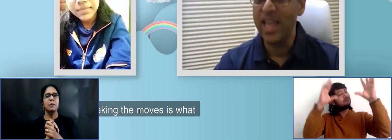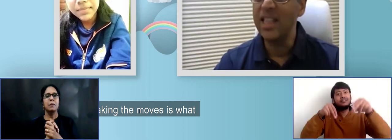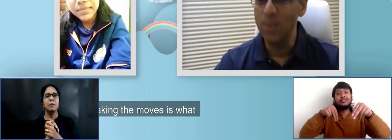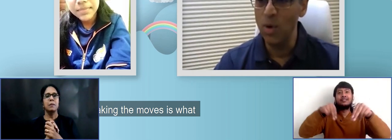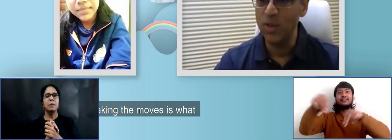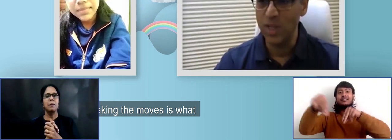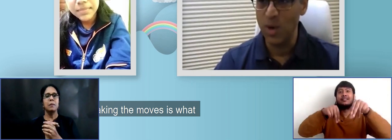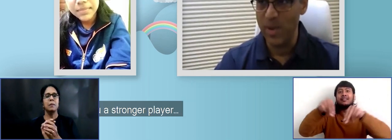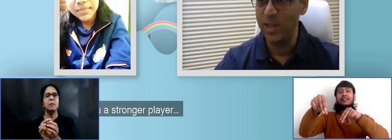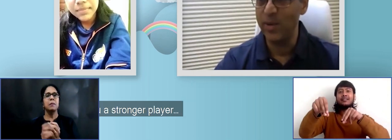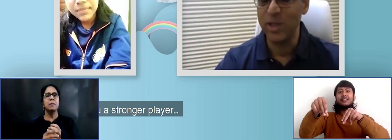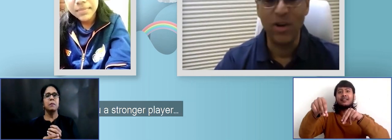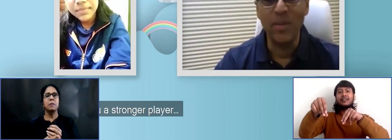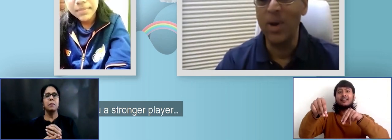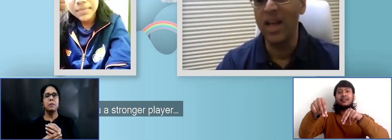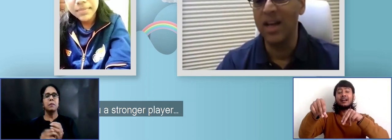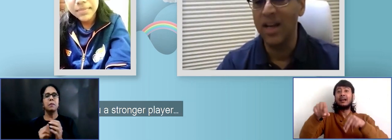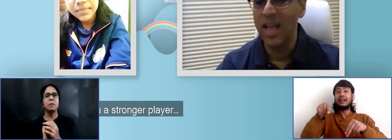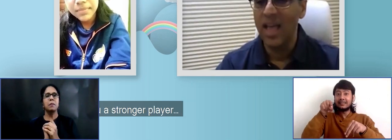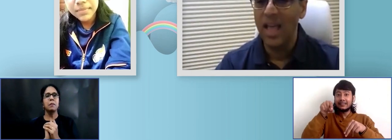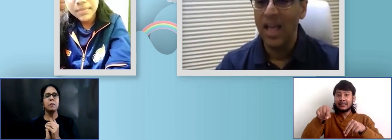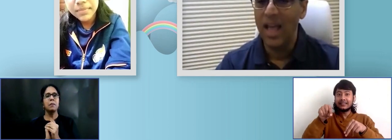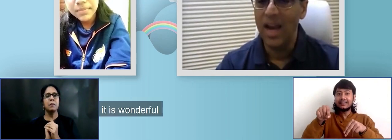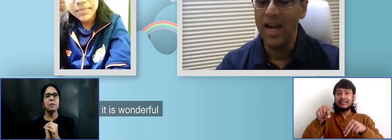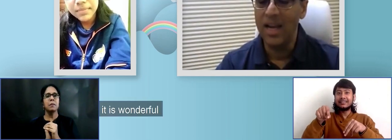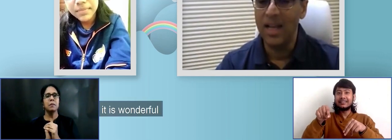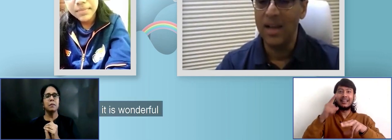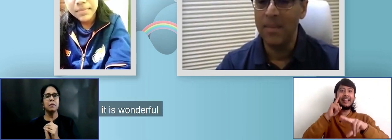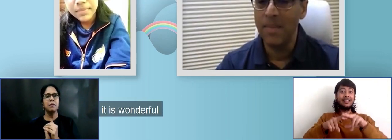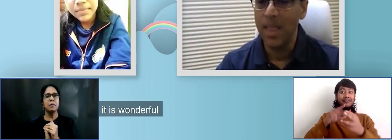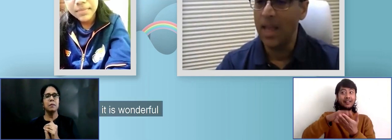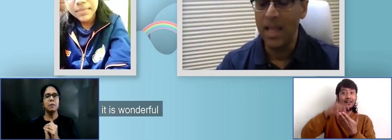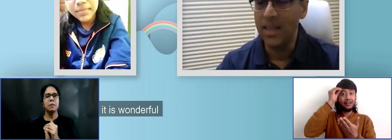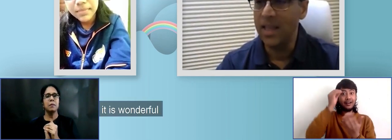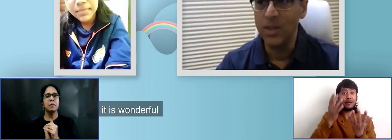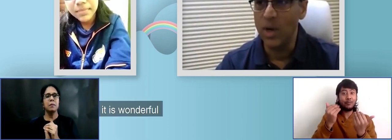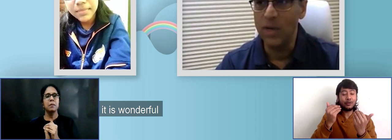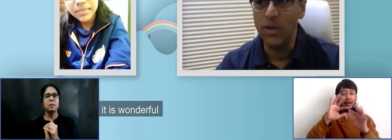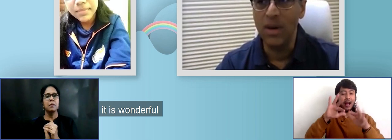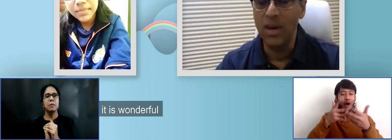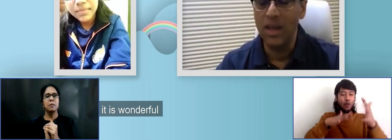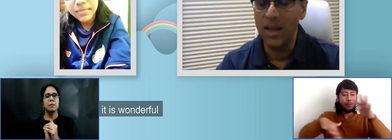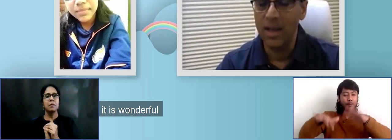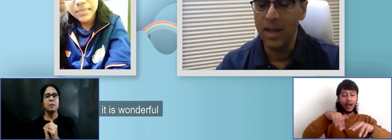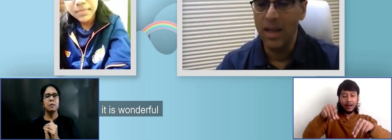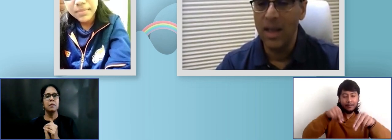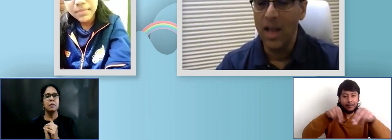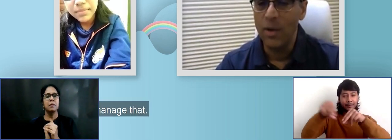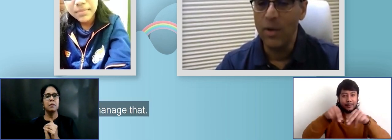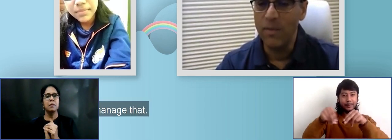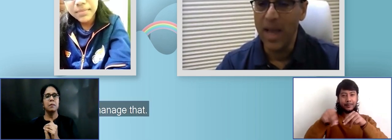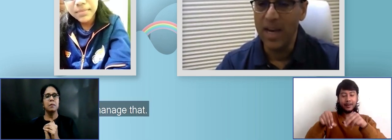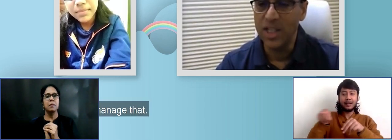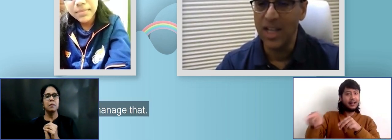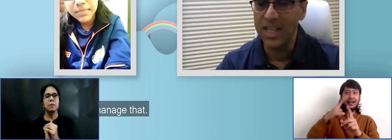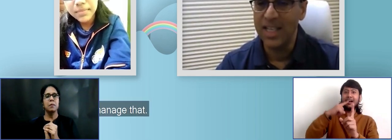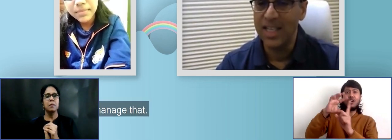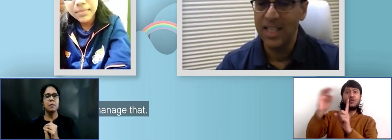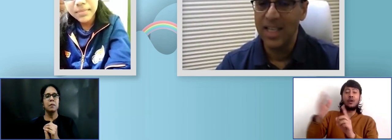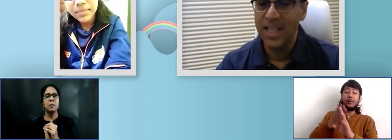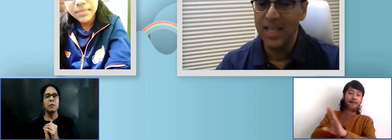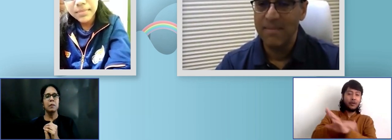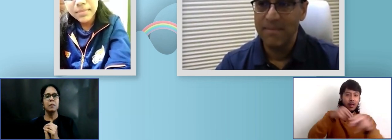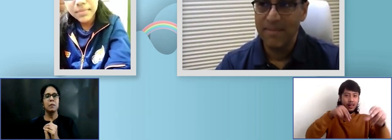without making the moves is what makes you a stronger player. And I think it's wonderful how you manage